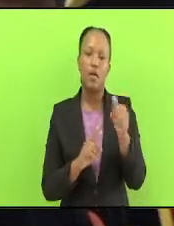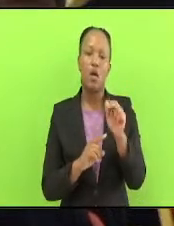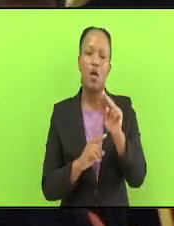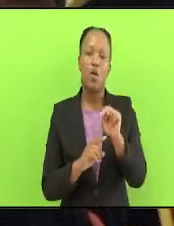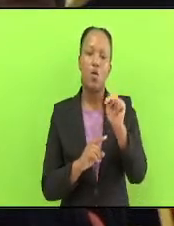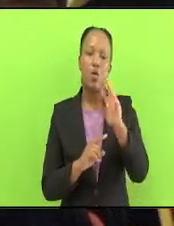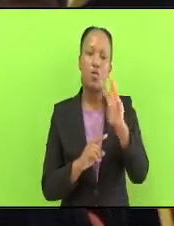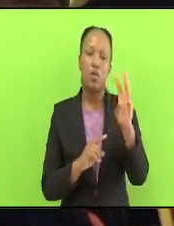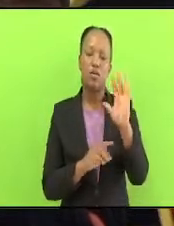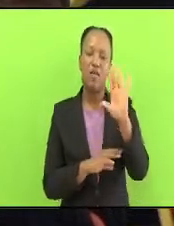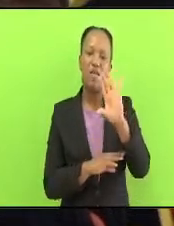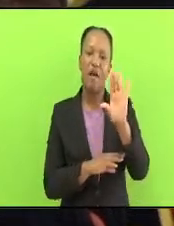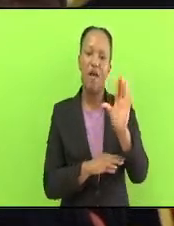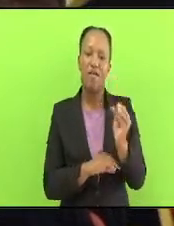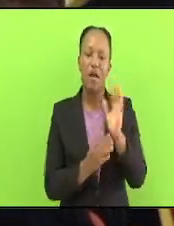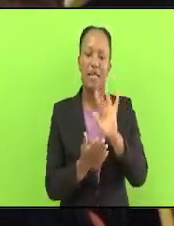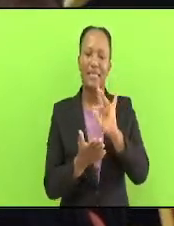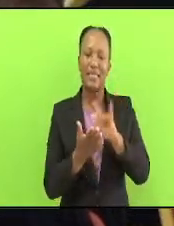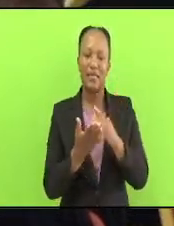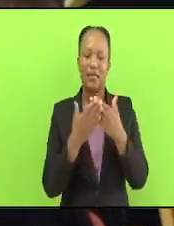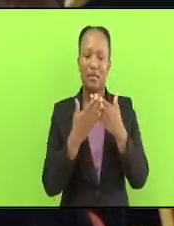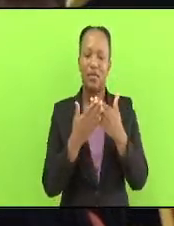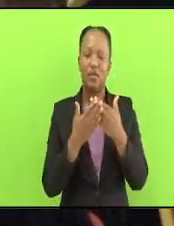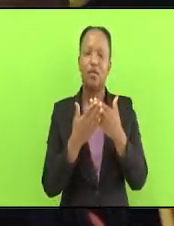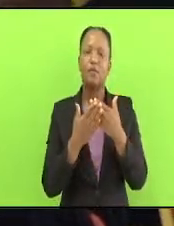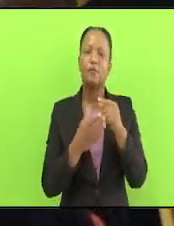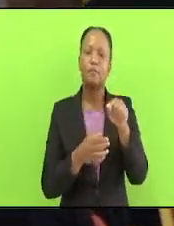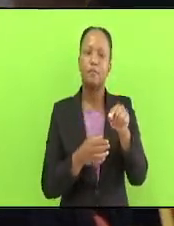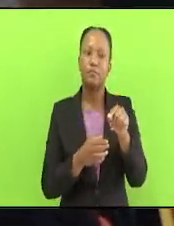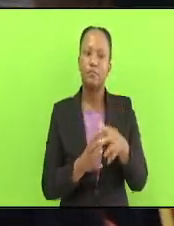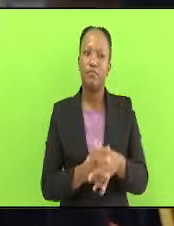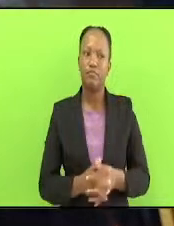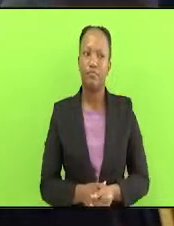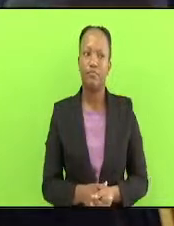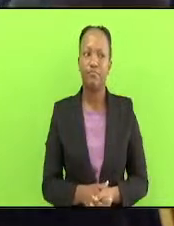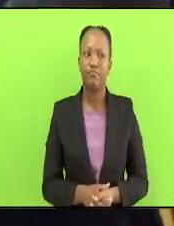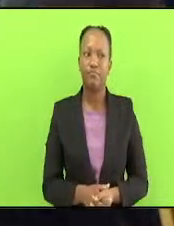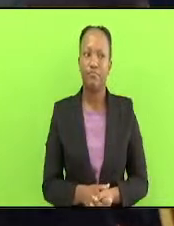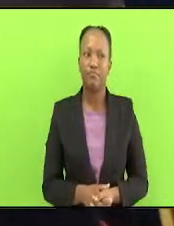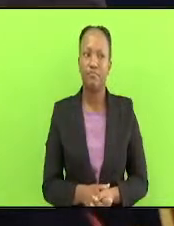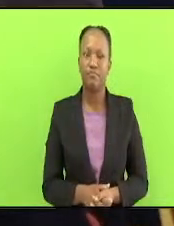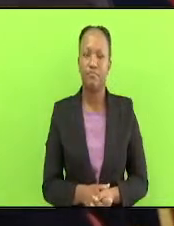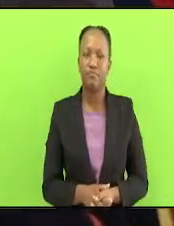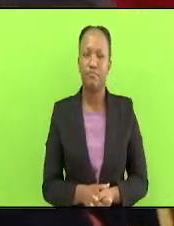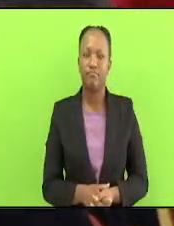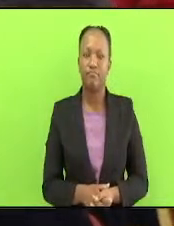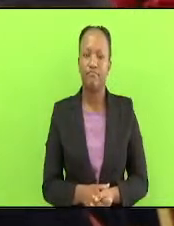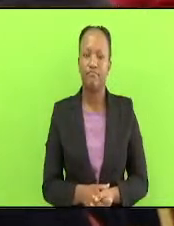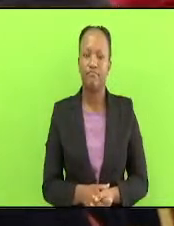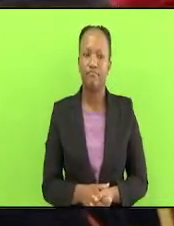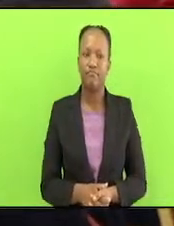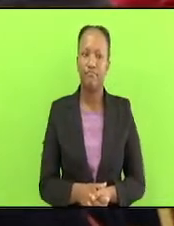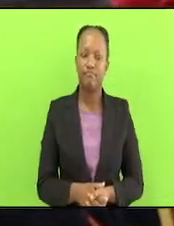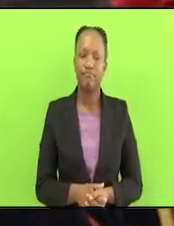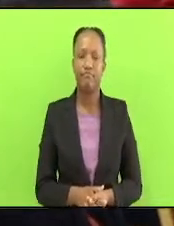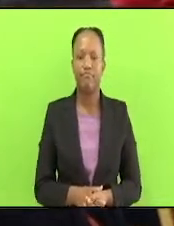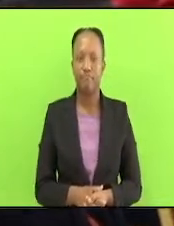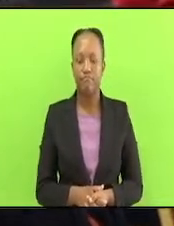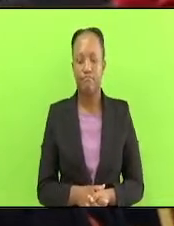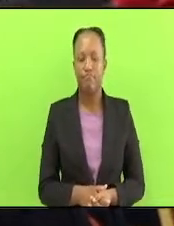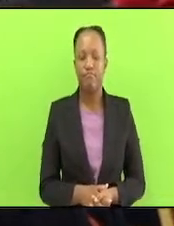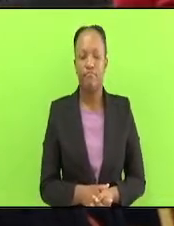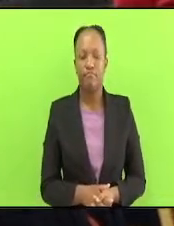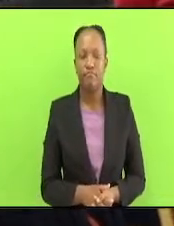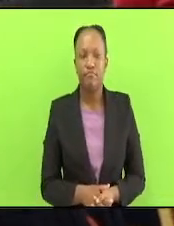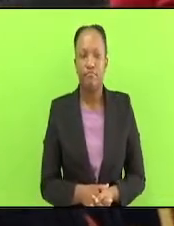African Center for Disaster Studies. Le go tswa ko lekgotleng la masetlapelo la dipatlisiso tse di amanang le ona go